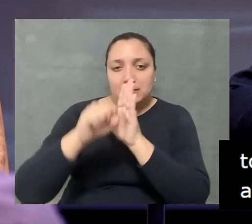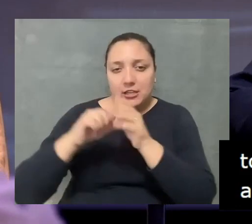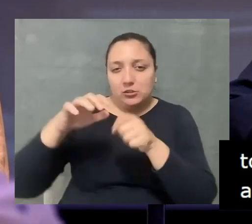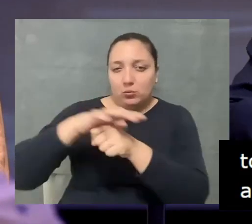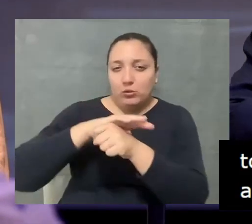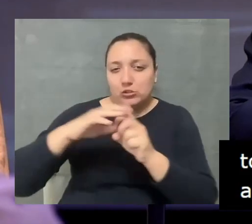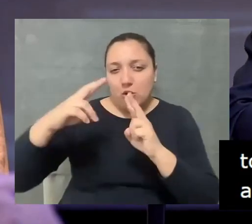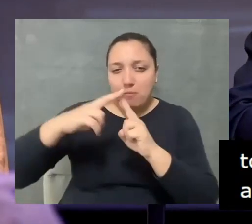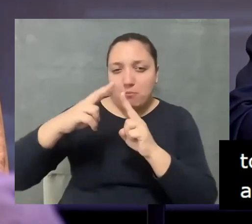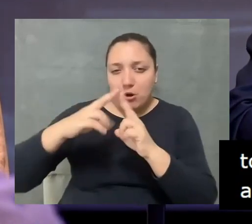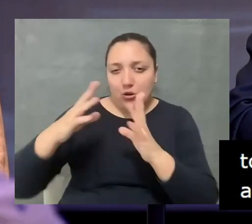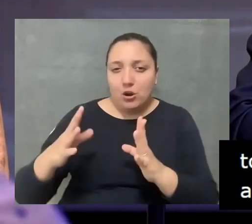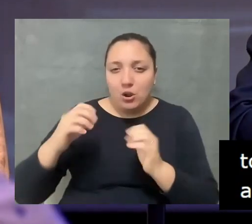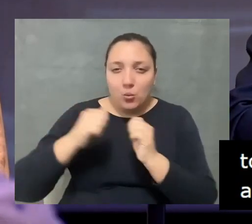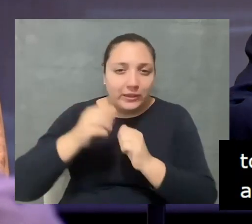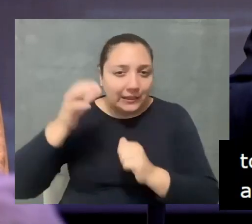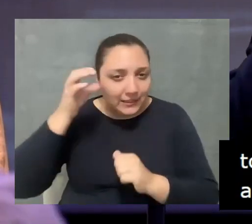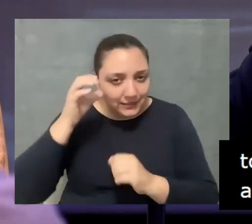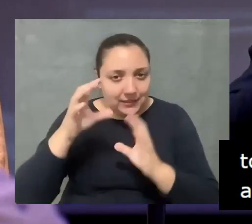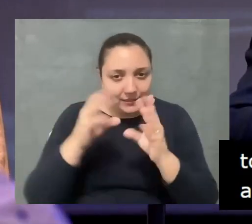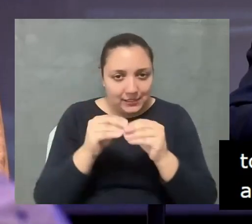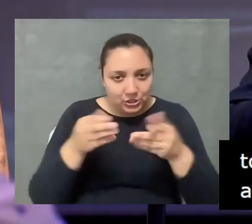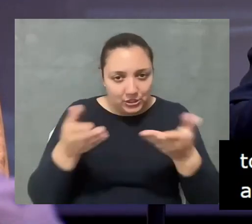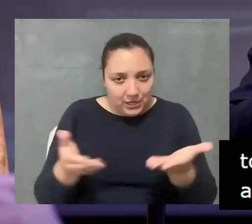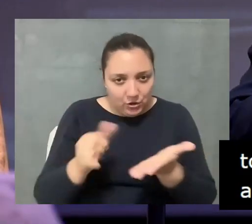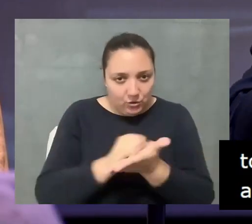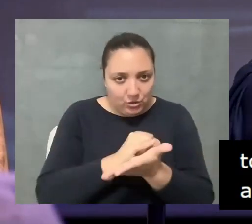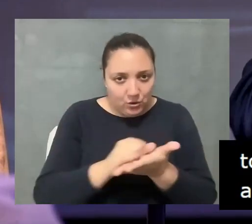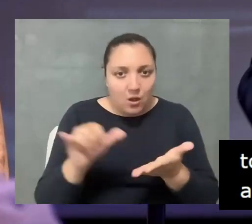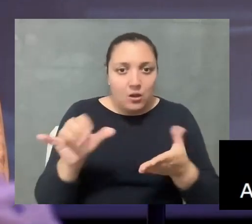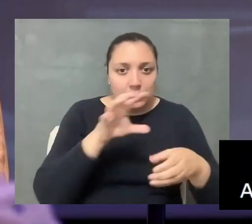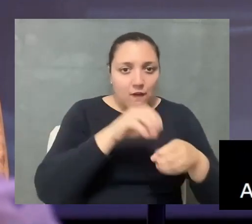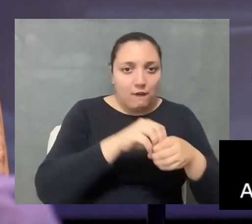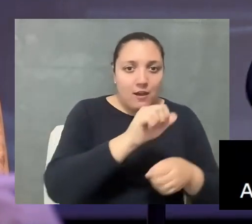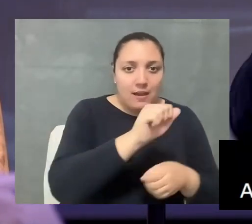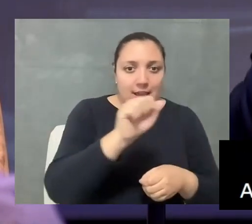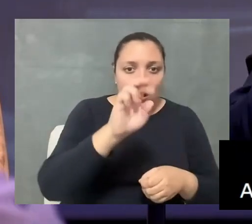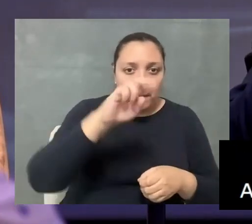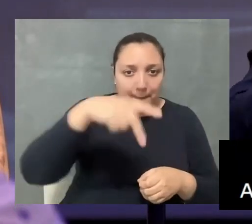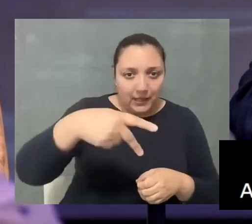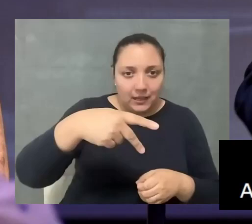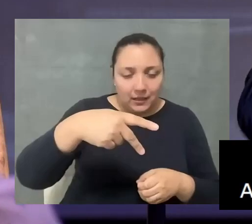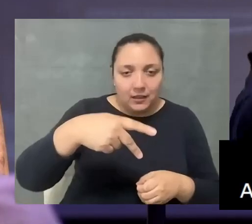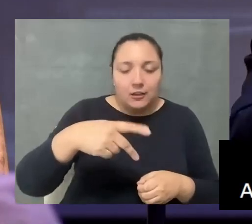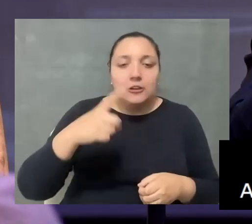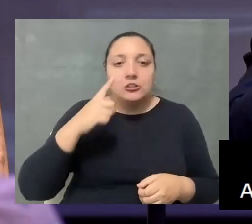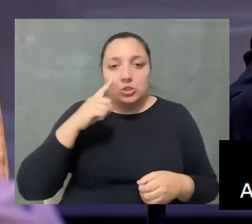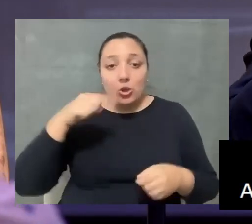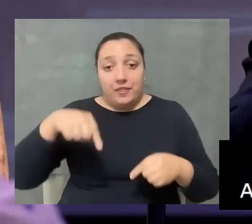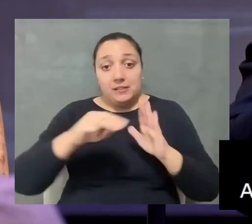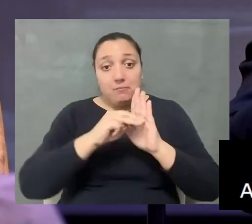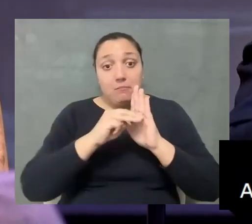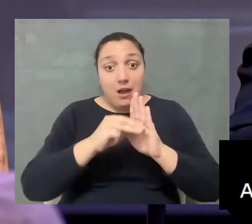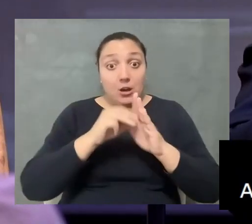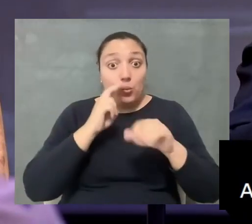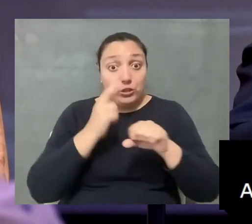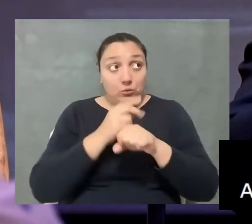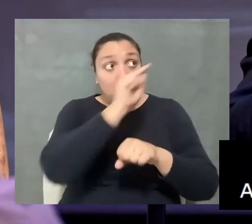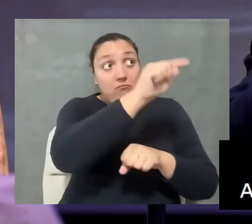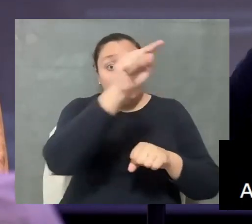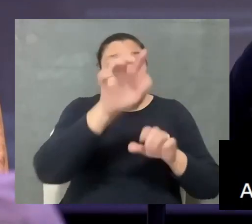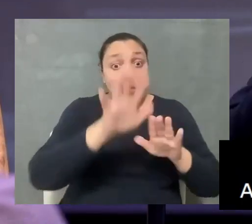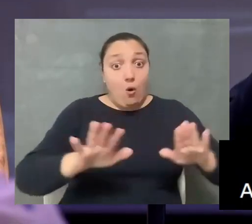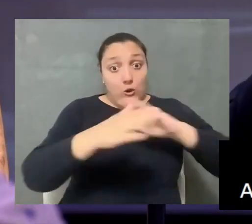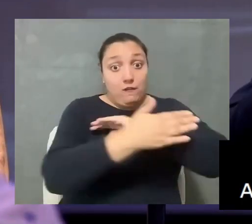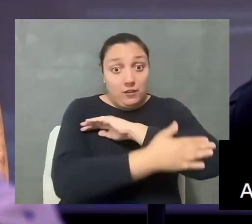with the listening sessions here in New York. We're also part of AARP, so we're actually using these models around the country to have digital inclusion programs